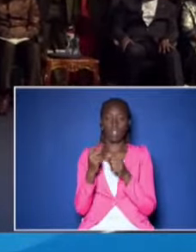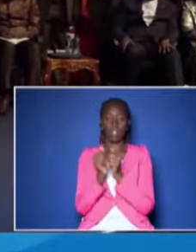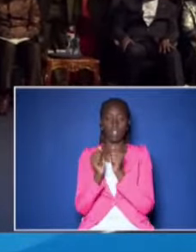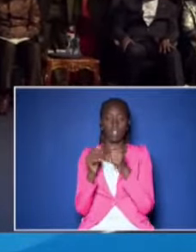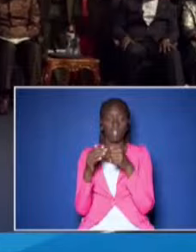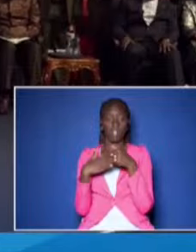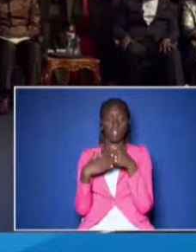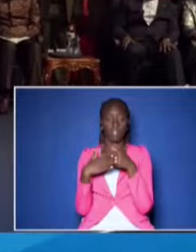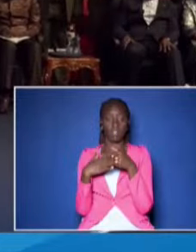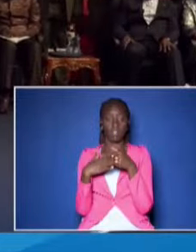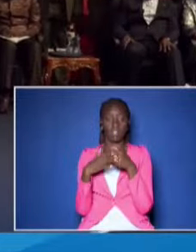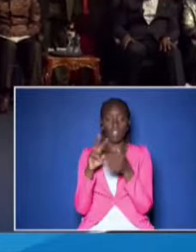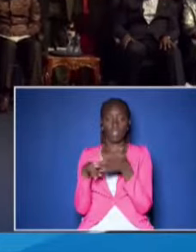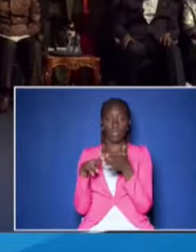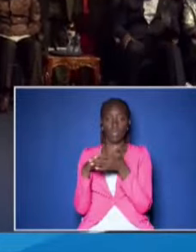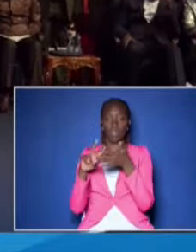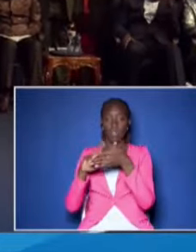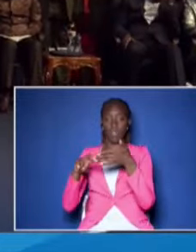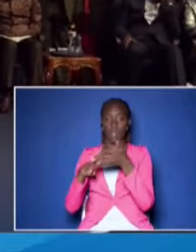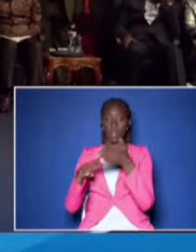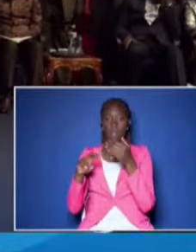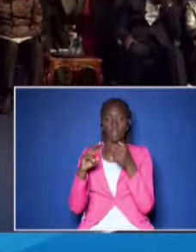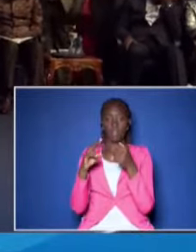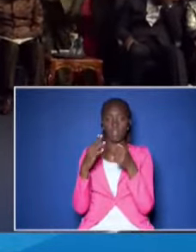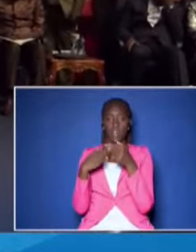119 read verse